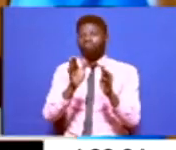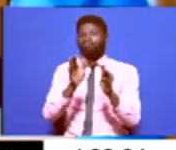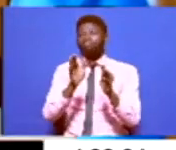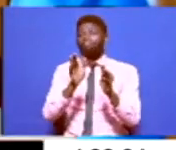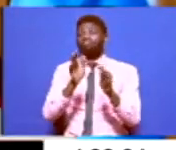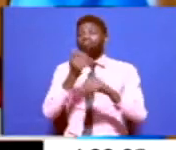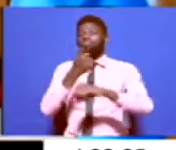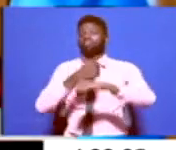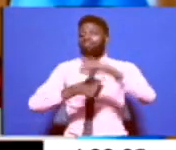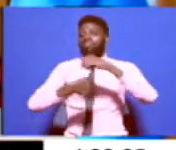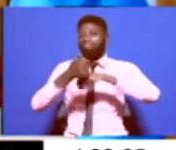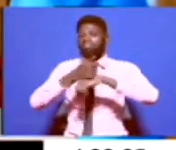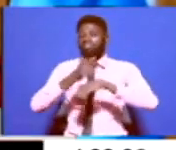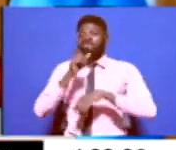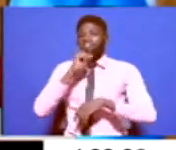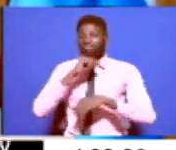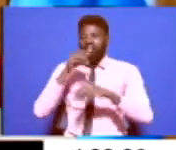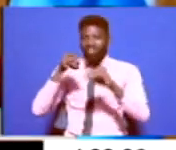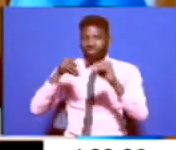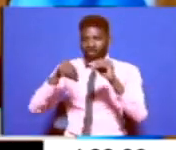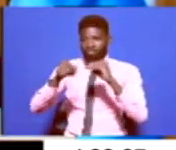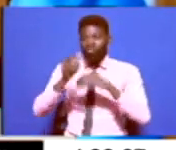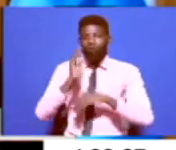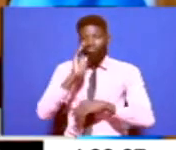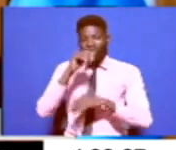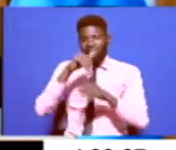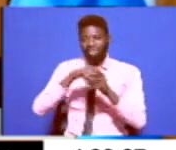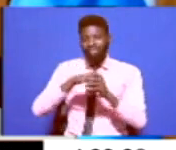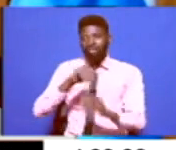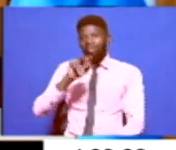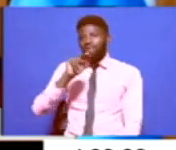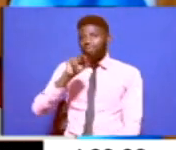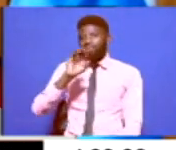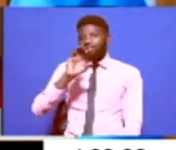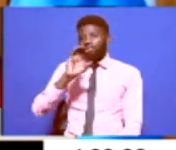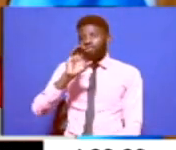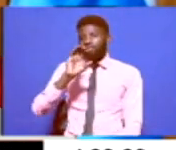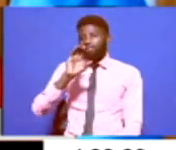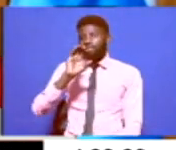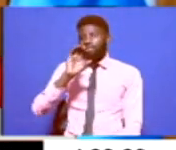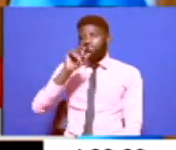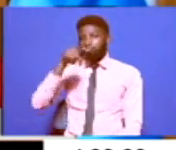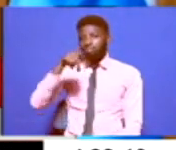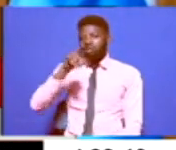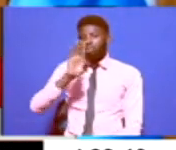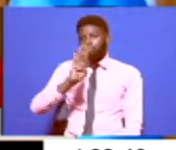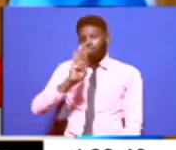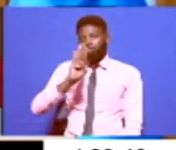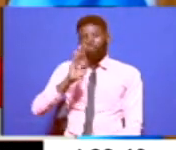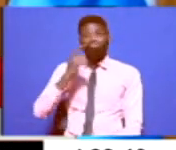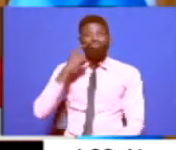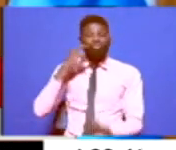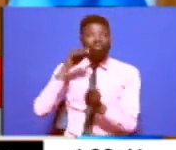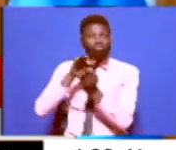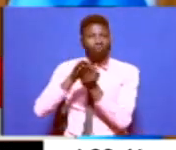will be available at NCPB stores countrywide, effective tomorrow